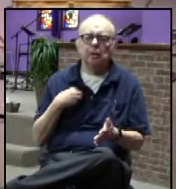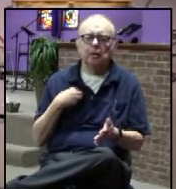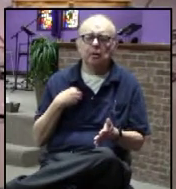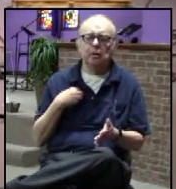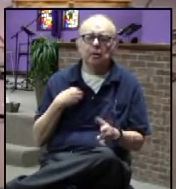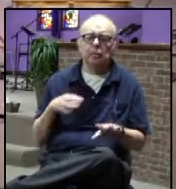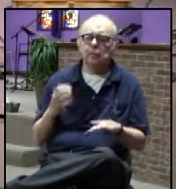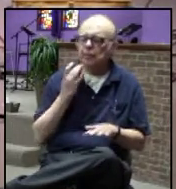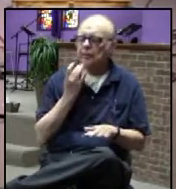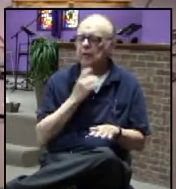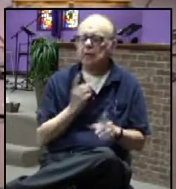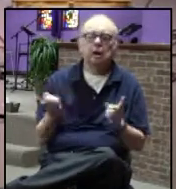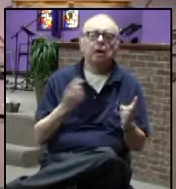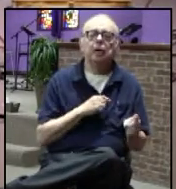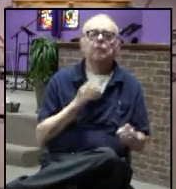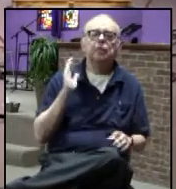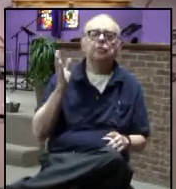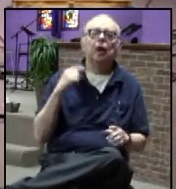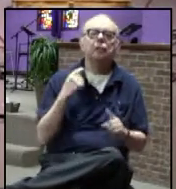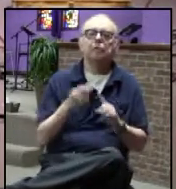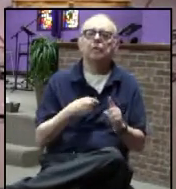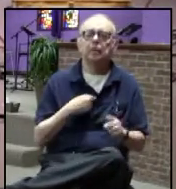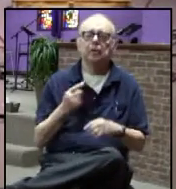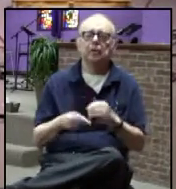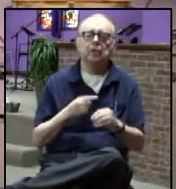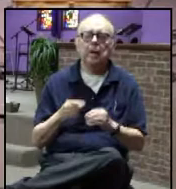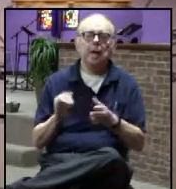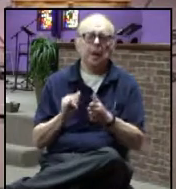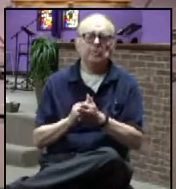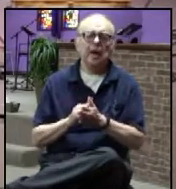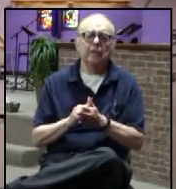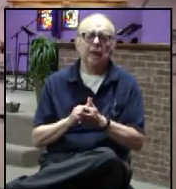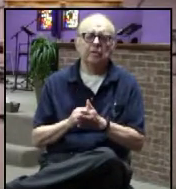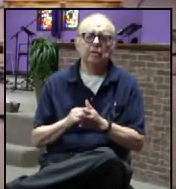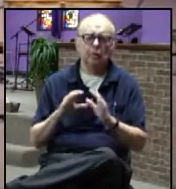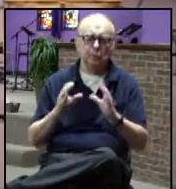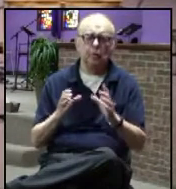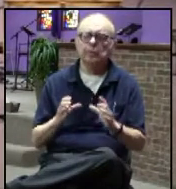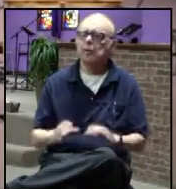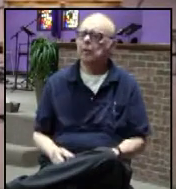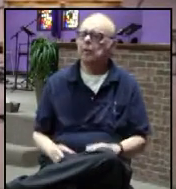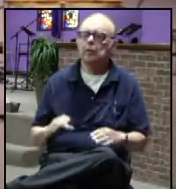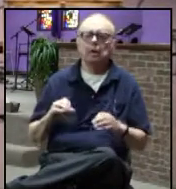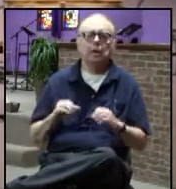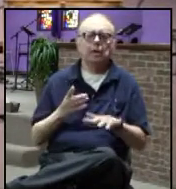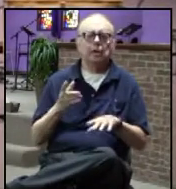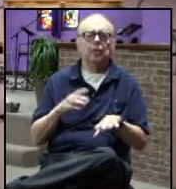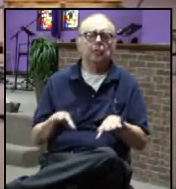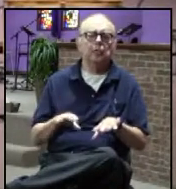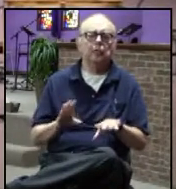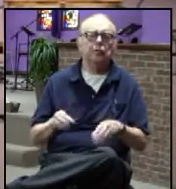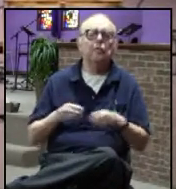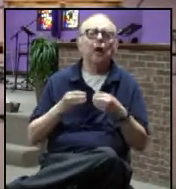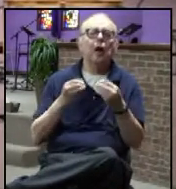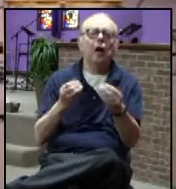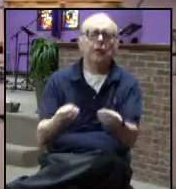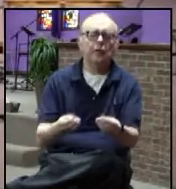me a favor? Would you come and speak to us about this and how what you guys